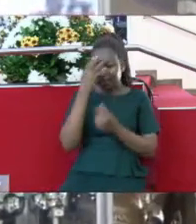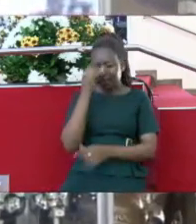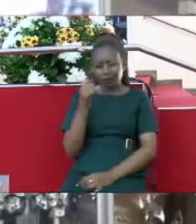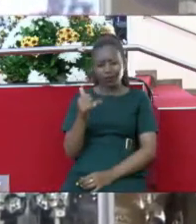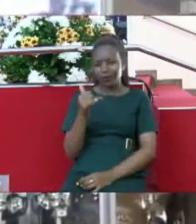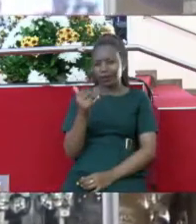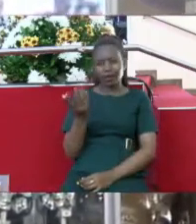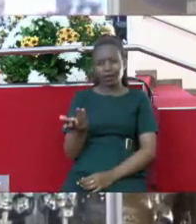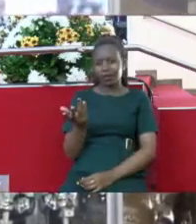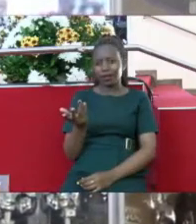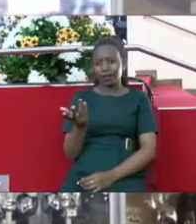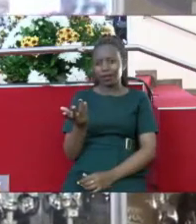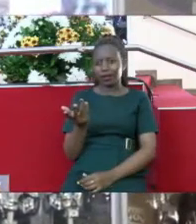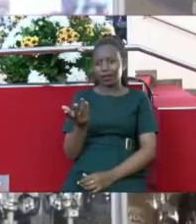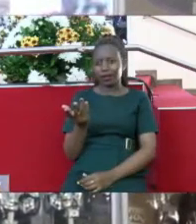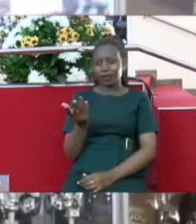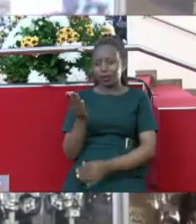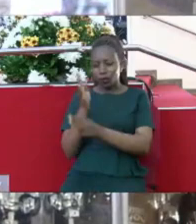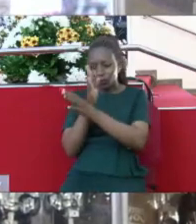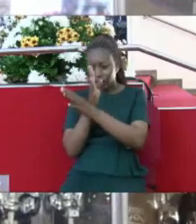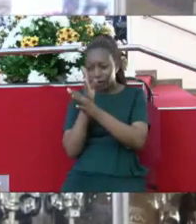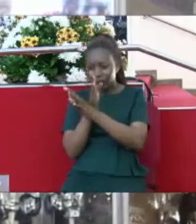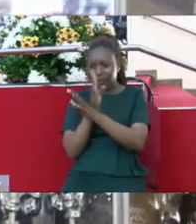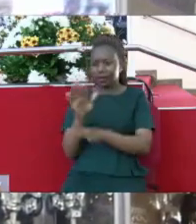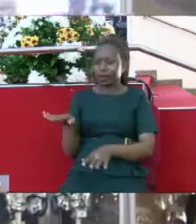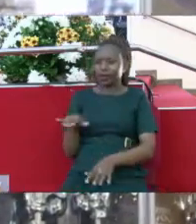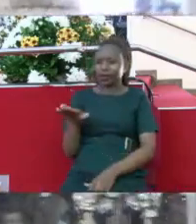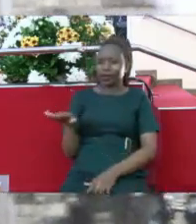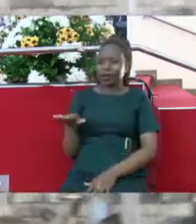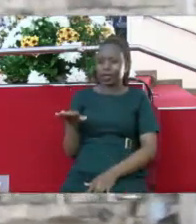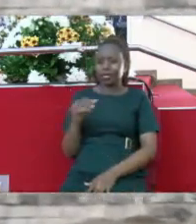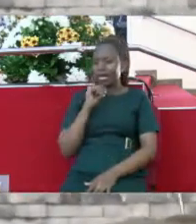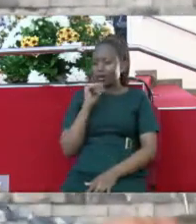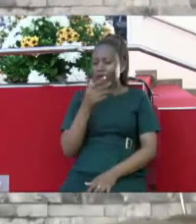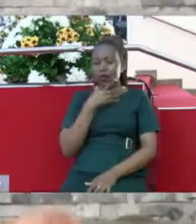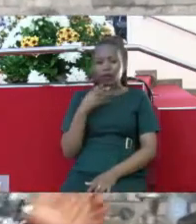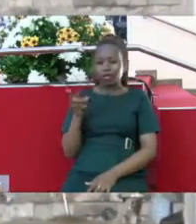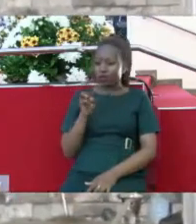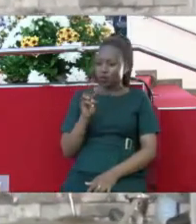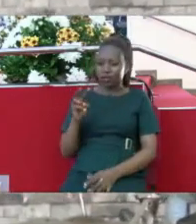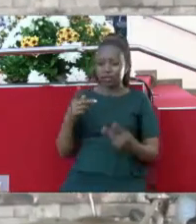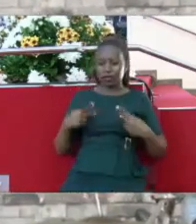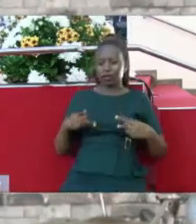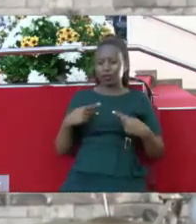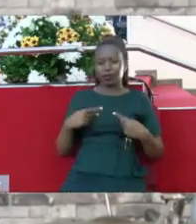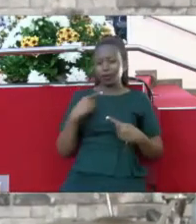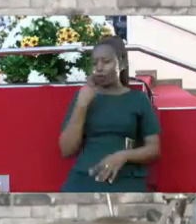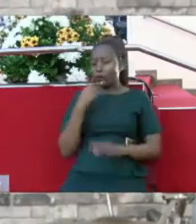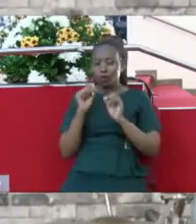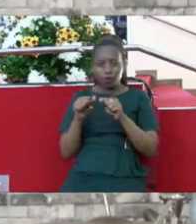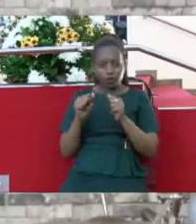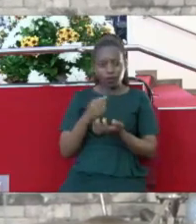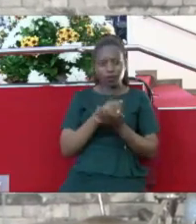we go to a corner someplace and we don't want to see the people who we call brothers and sisters who can help us through this journey and we